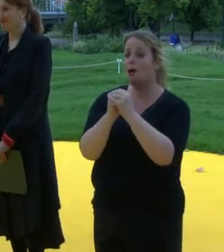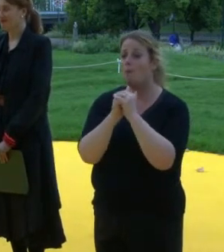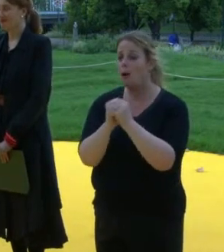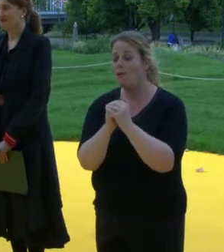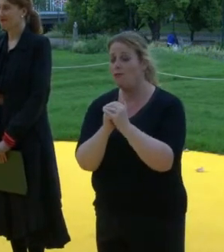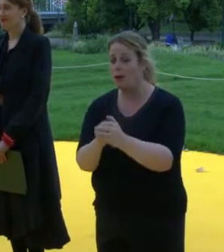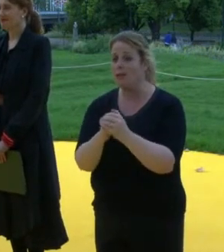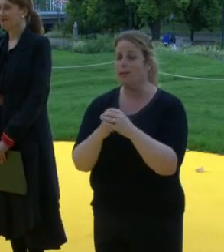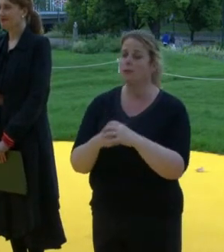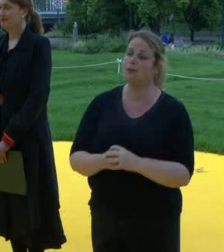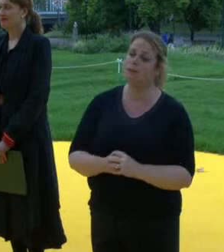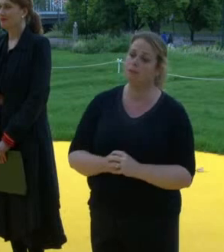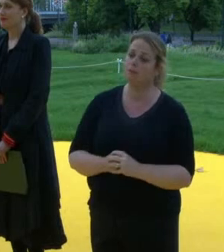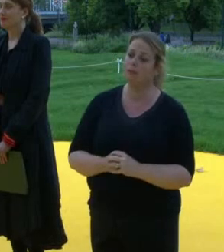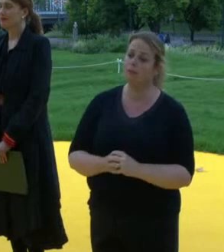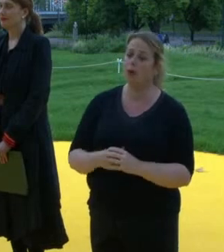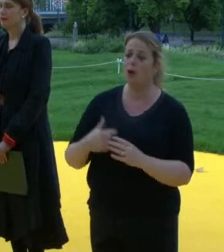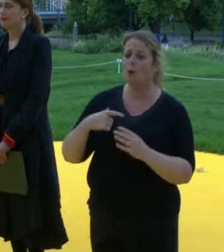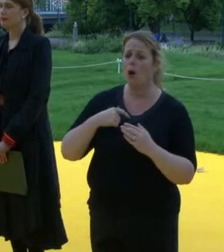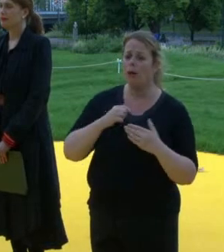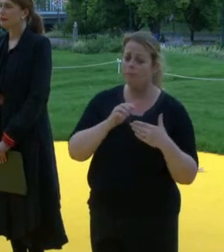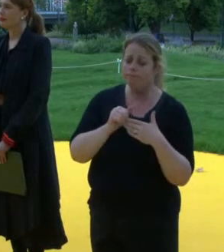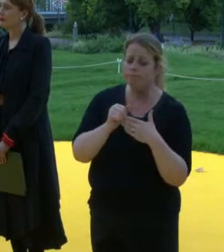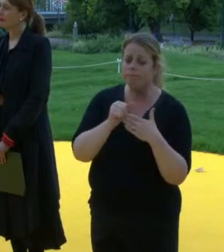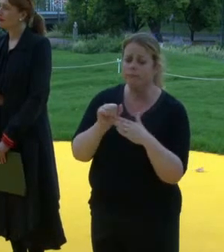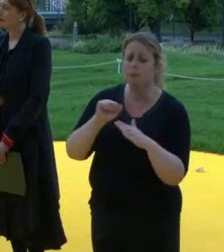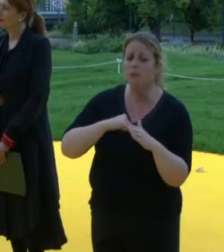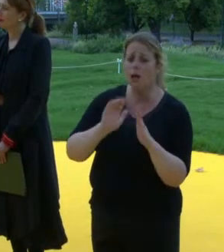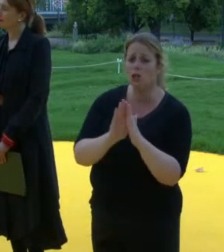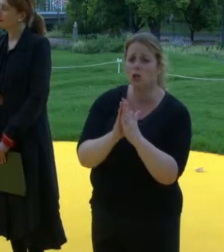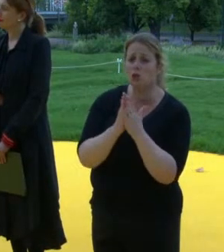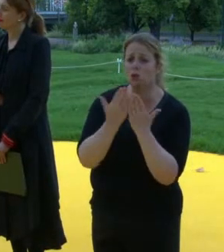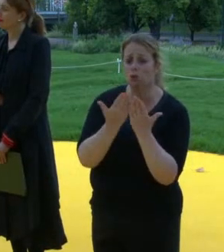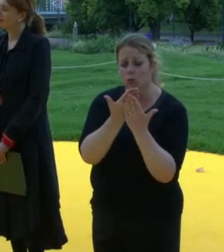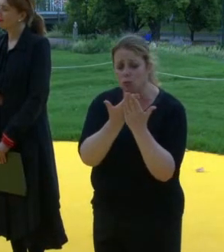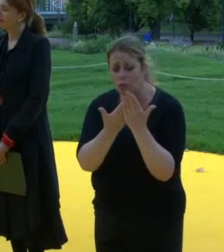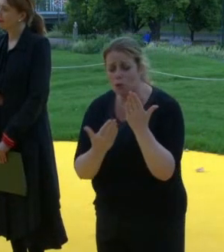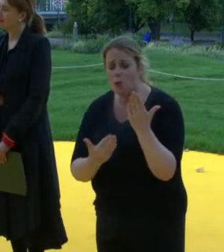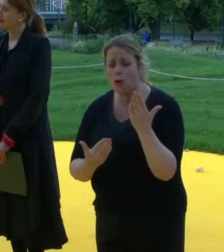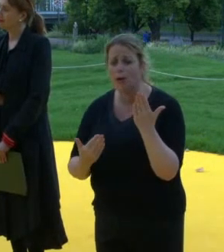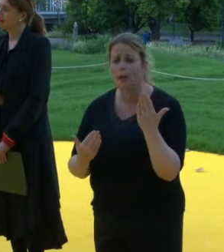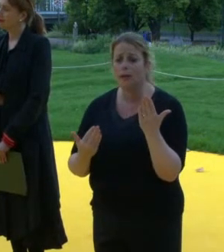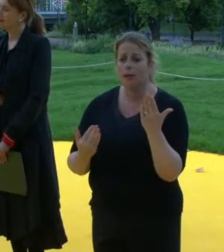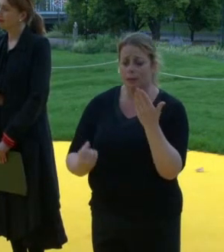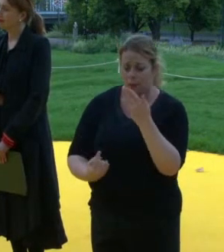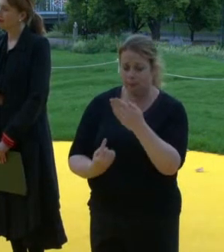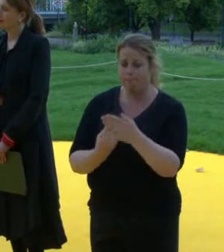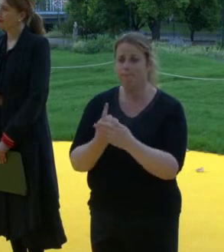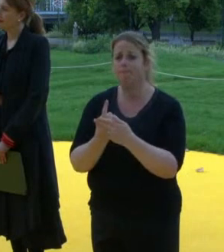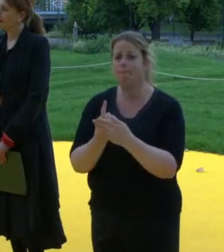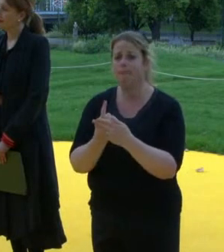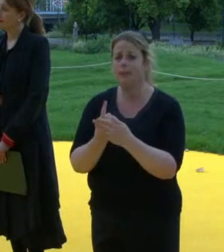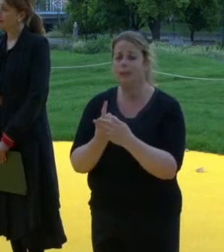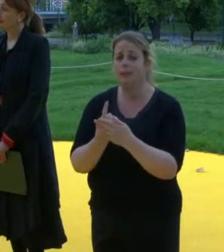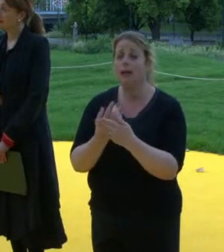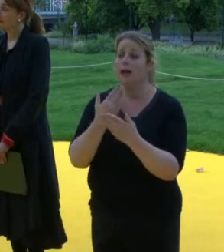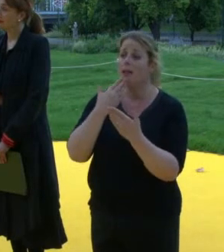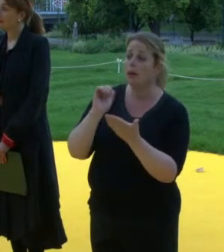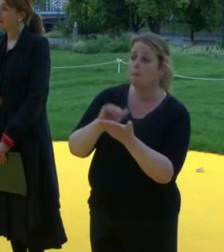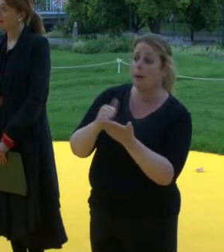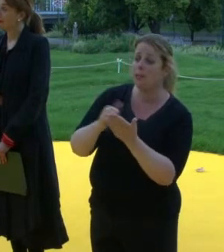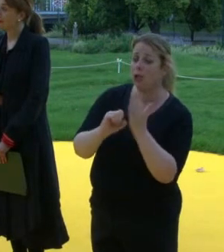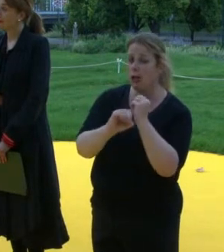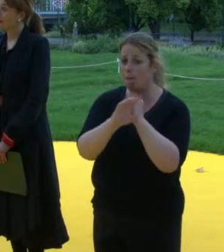Reynolds, for sensitively guiding a story into existence that begins with a desperate act of self-destruction. I'd also like to thank the publishing,